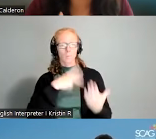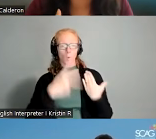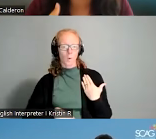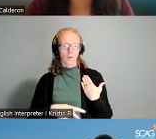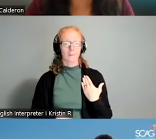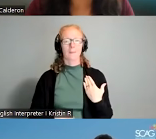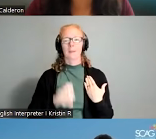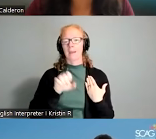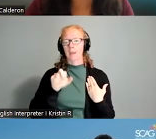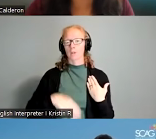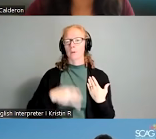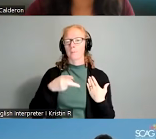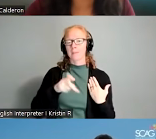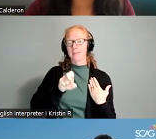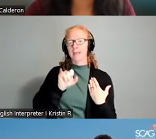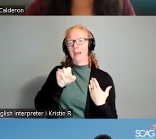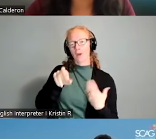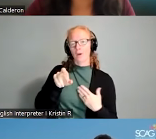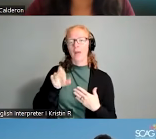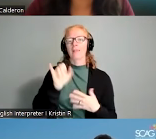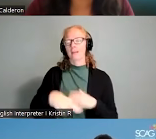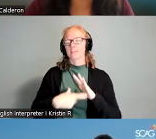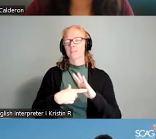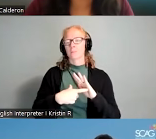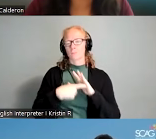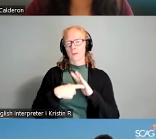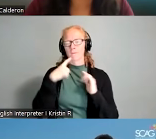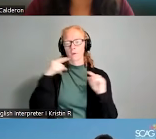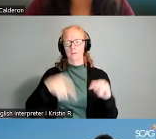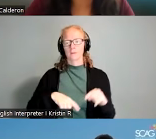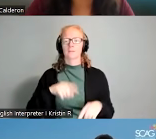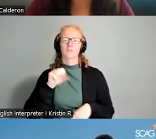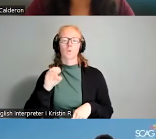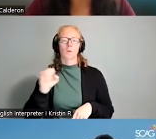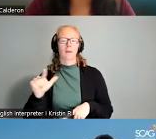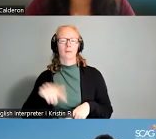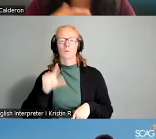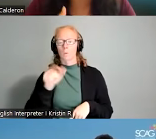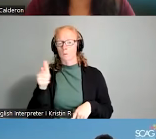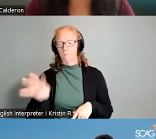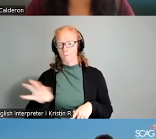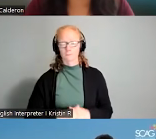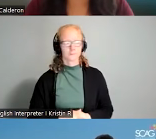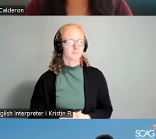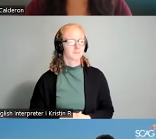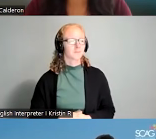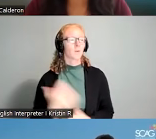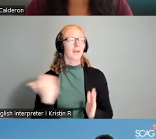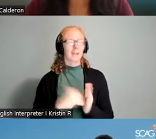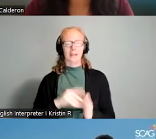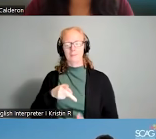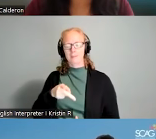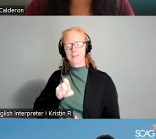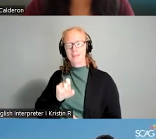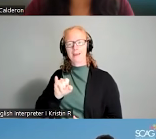EIR was the appropriate type of EIR for Connect SoCal 2024. So our program EIR does